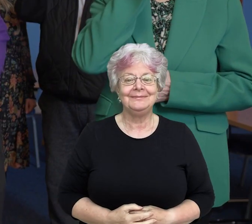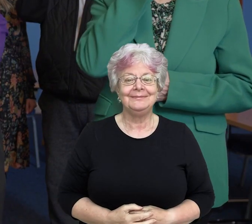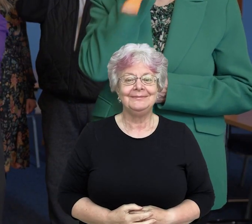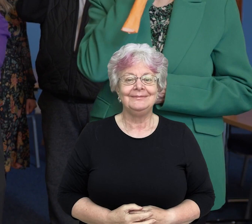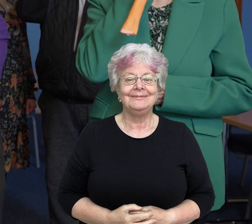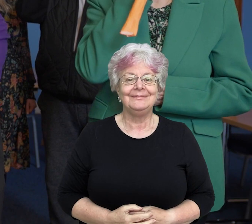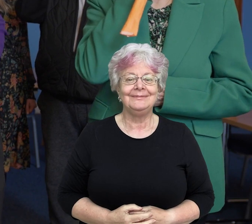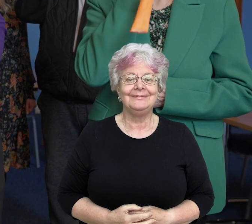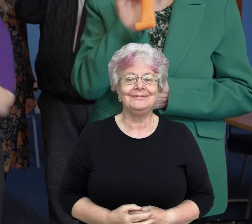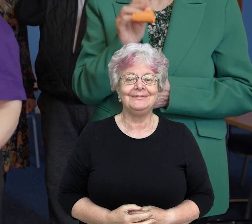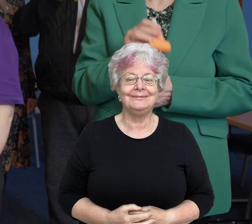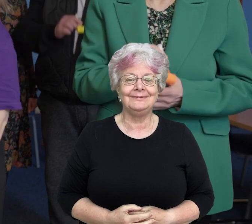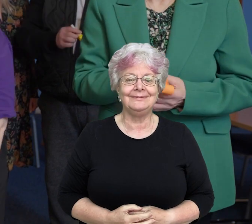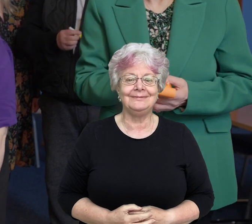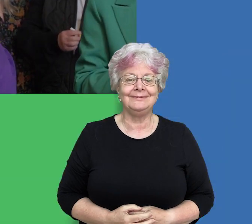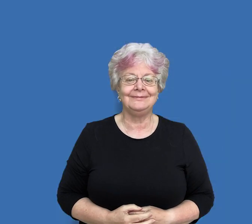together.